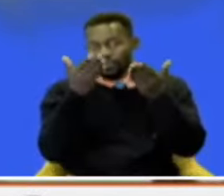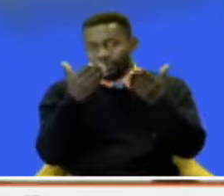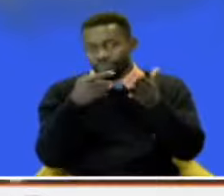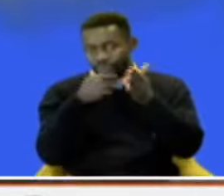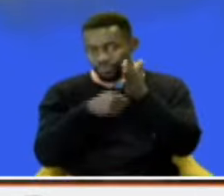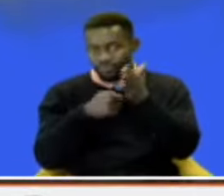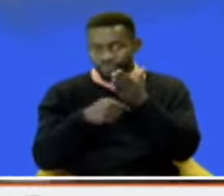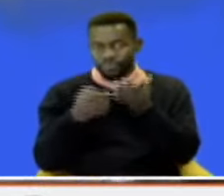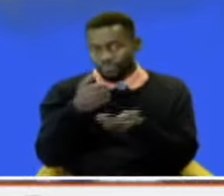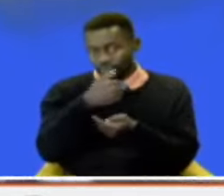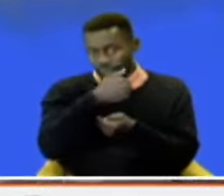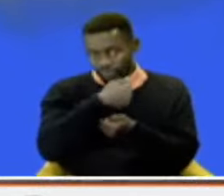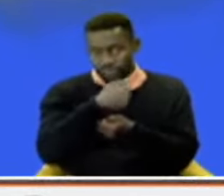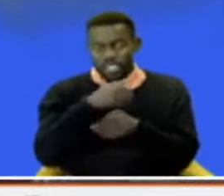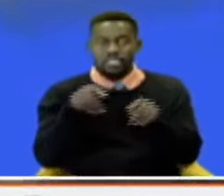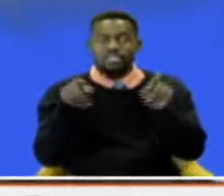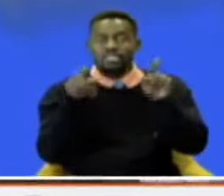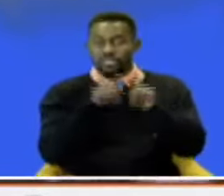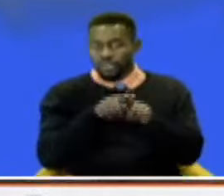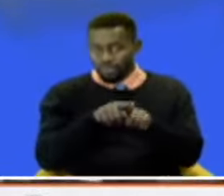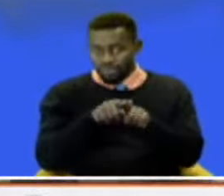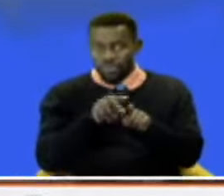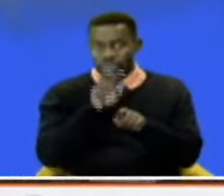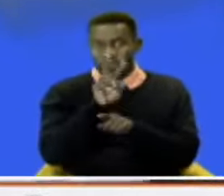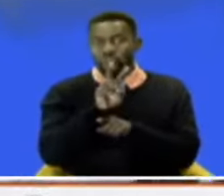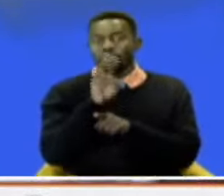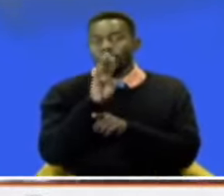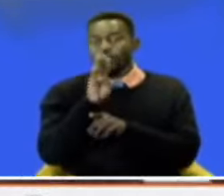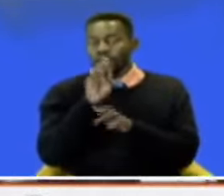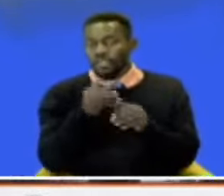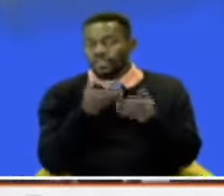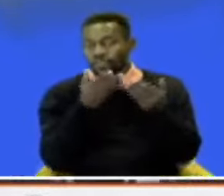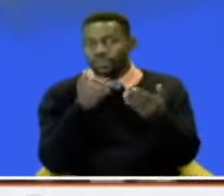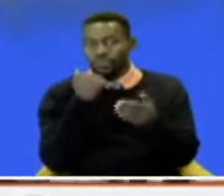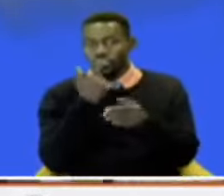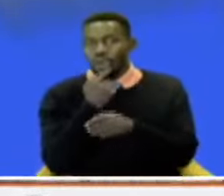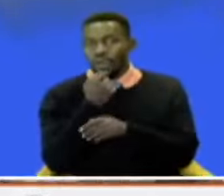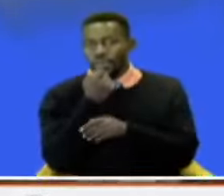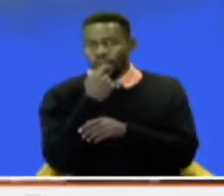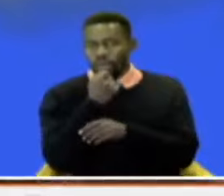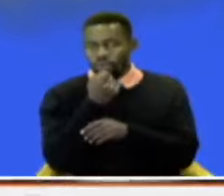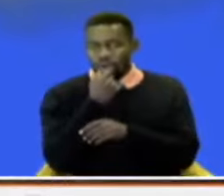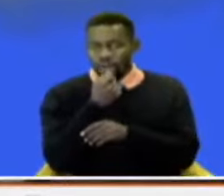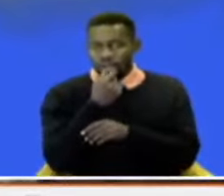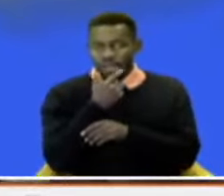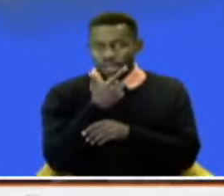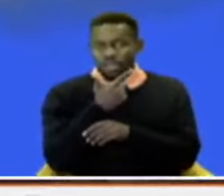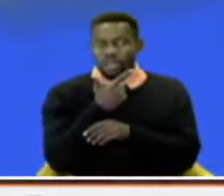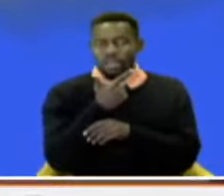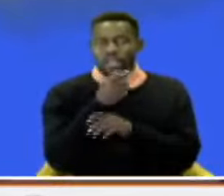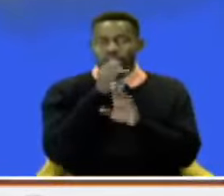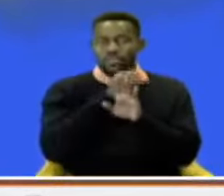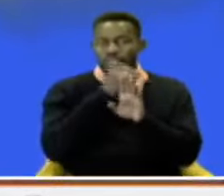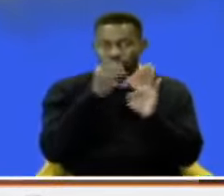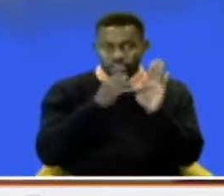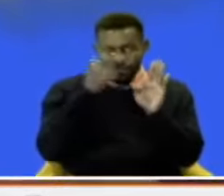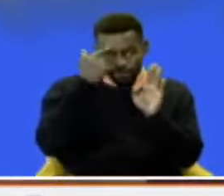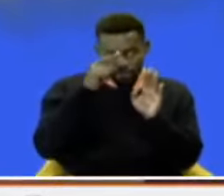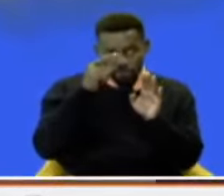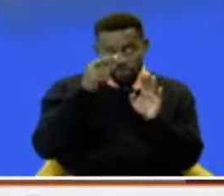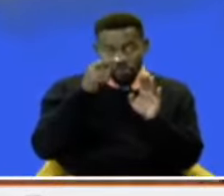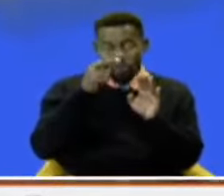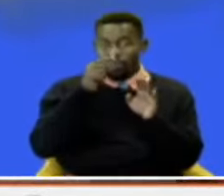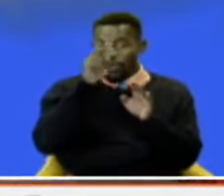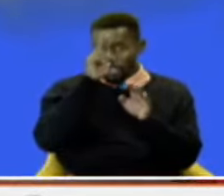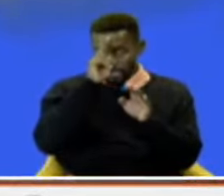collection efforts. In addition, 2 billion has been allocated to the medical insurance for the National Police Service. The approved